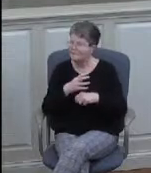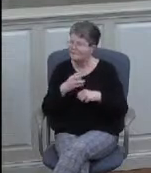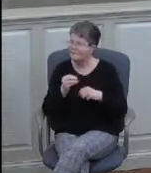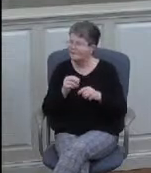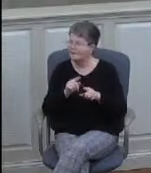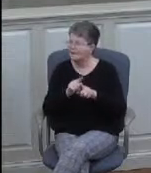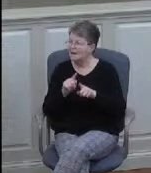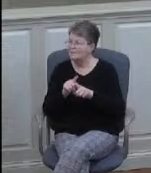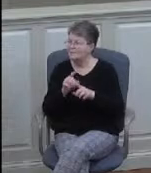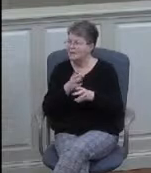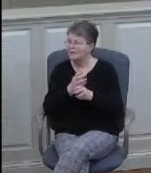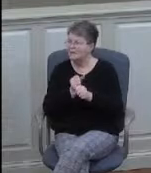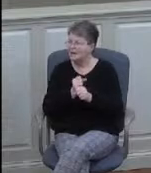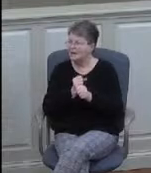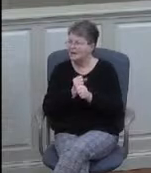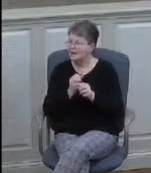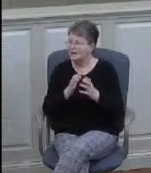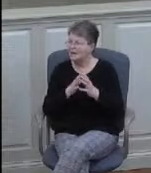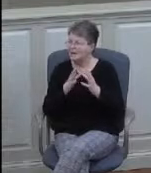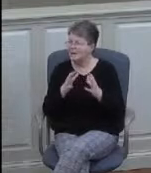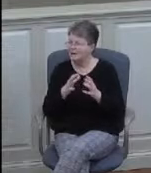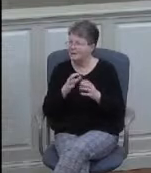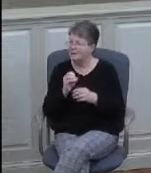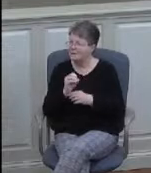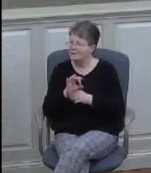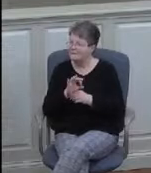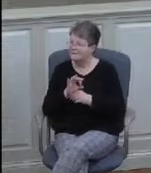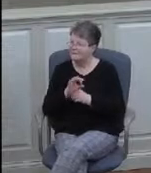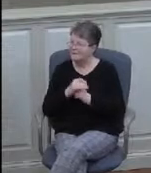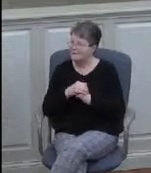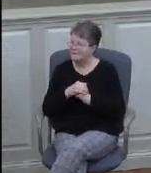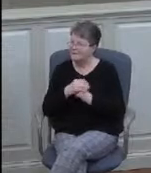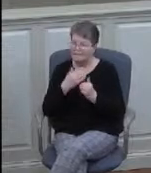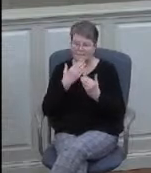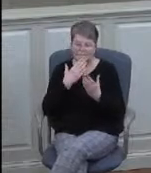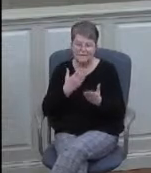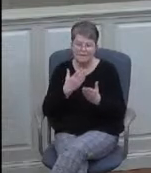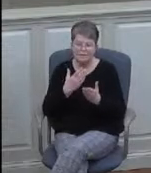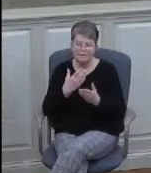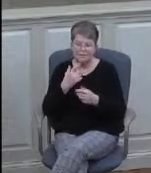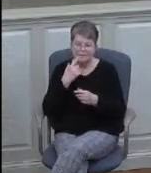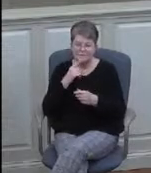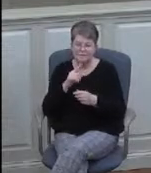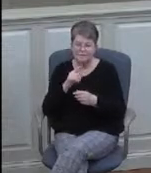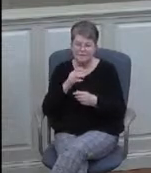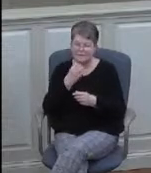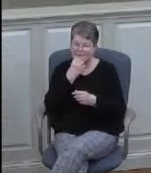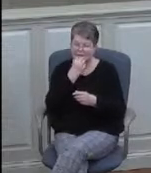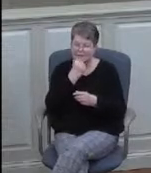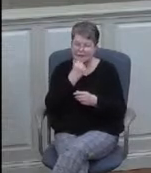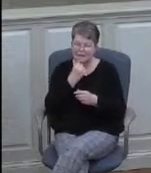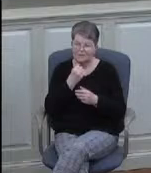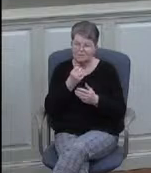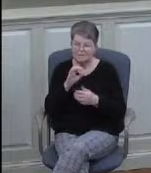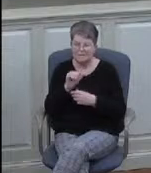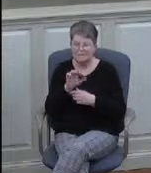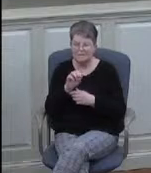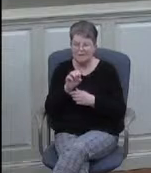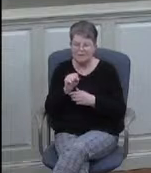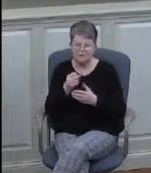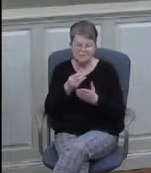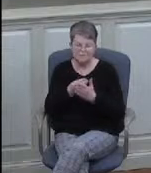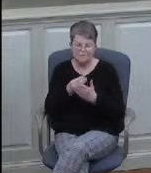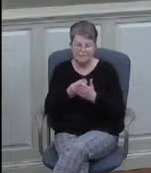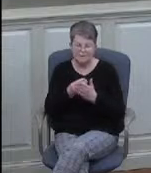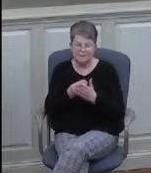also gotten a lot of thank yous for the CARES money from some restaurants and